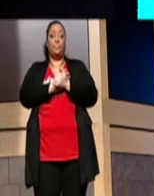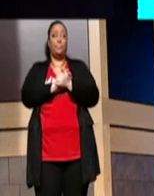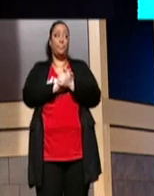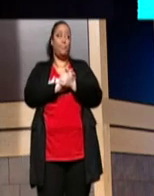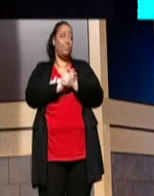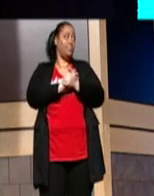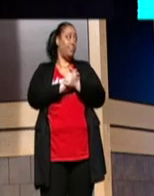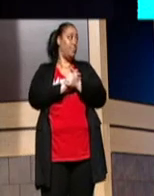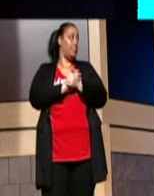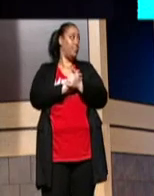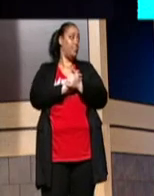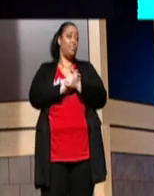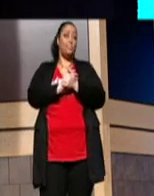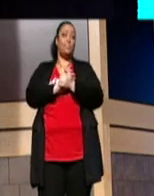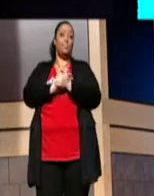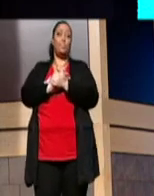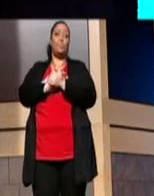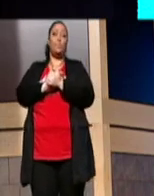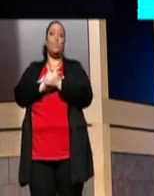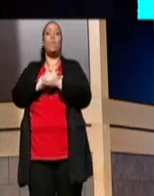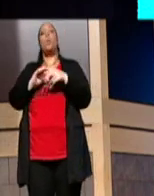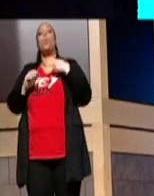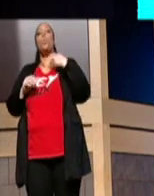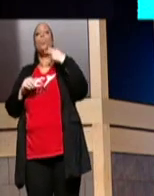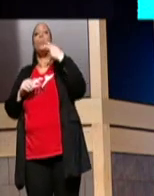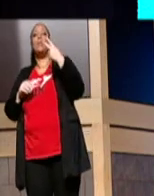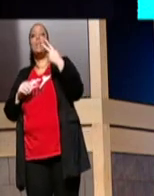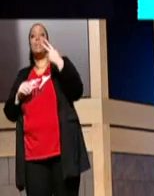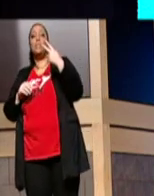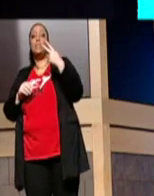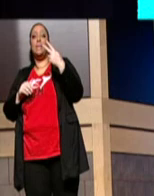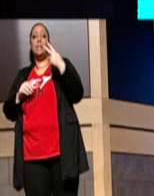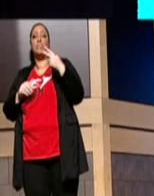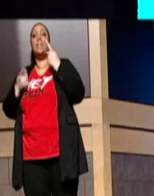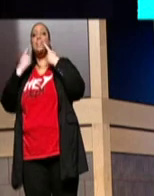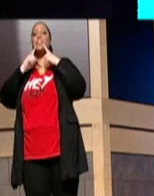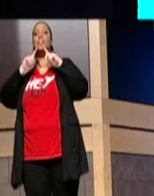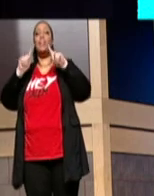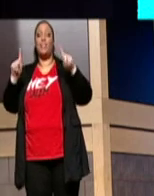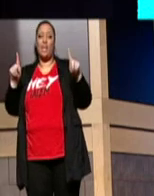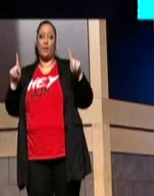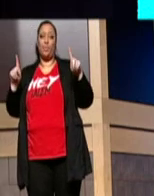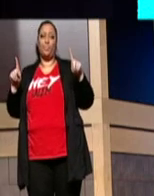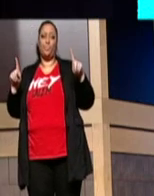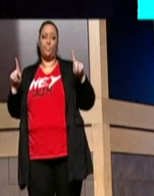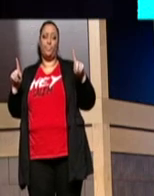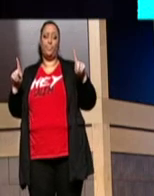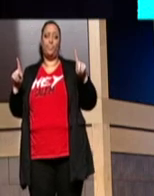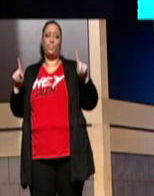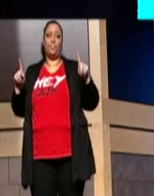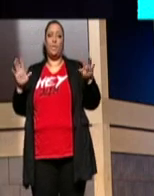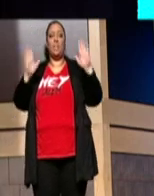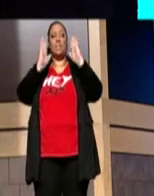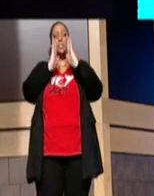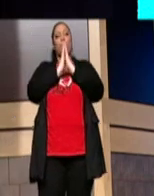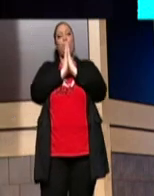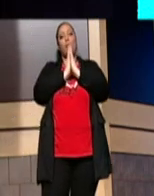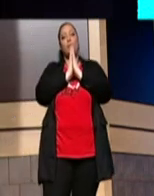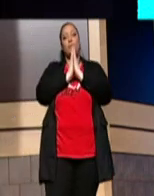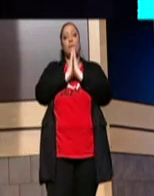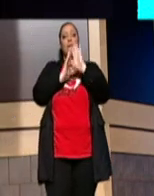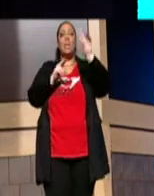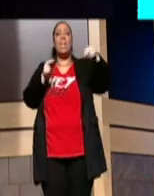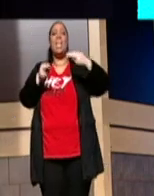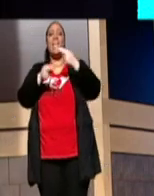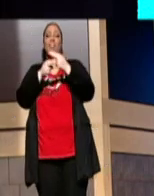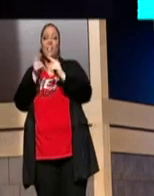Yeah. We look directly into the house, all four of us, and declare. Let us just pray this prayer. Yeah. In the name